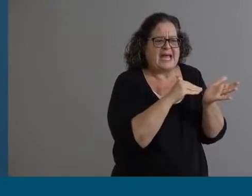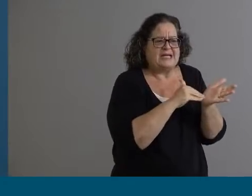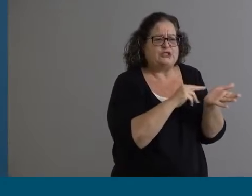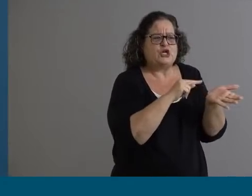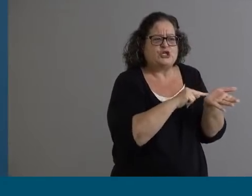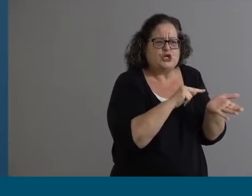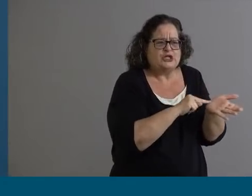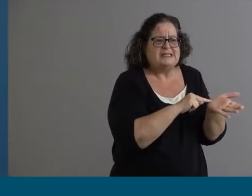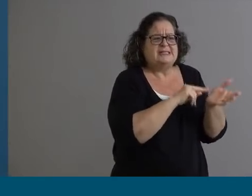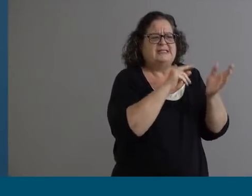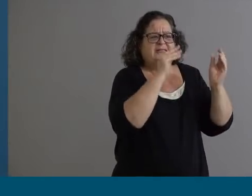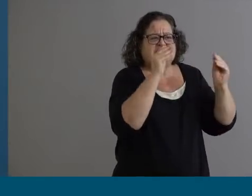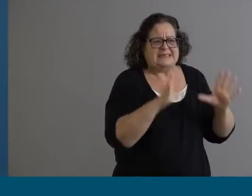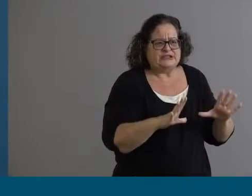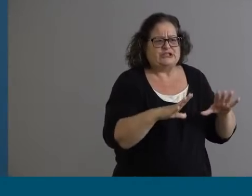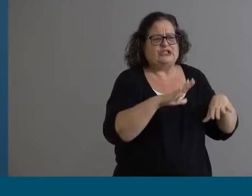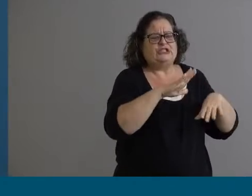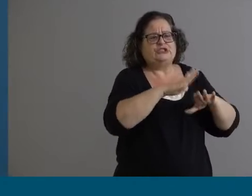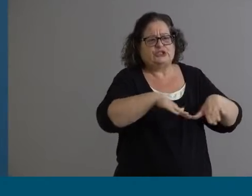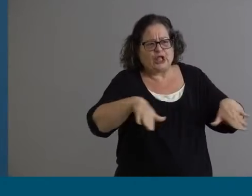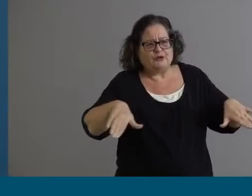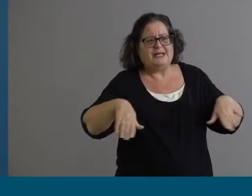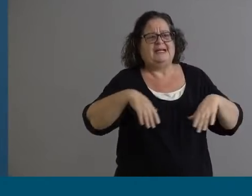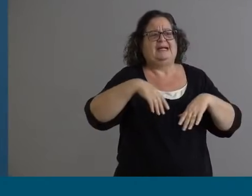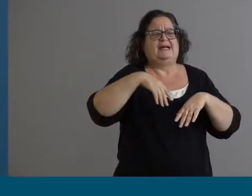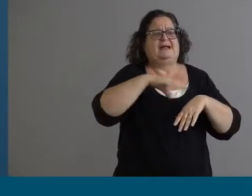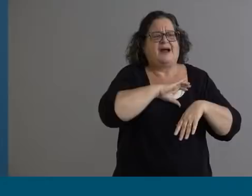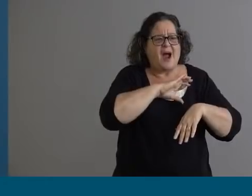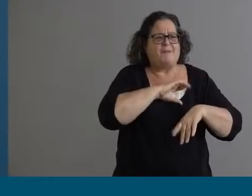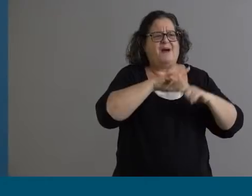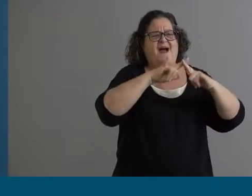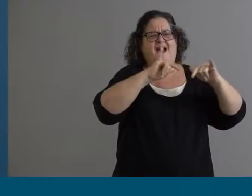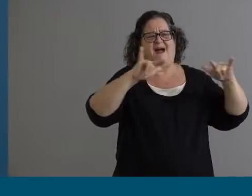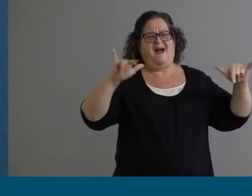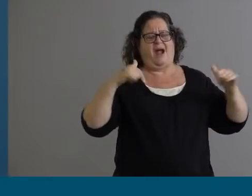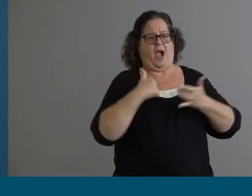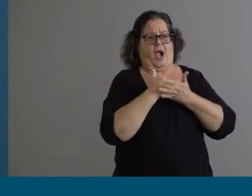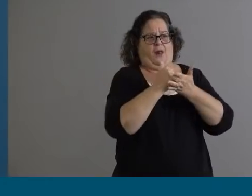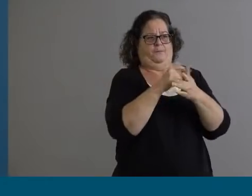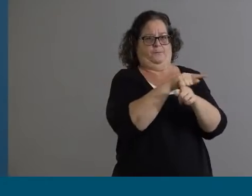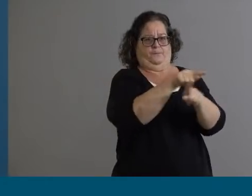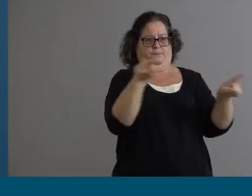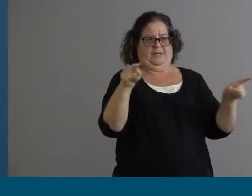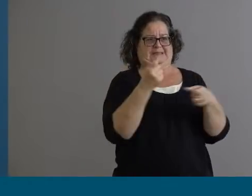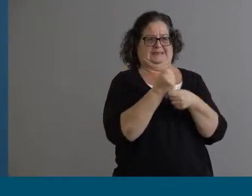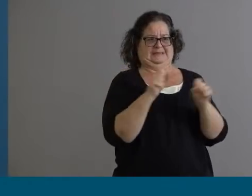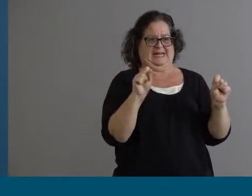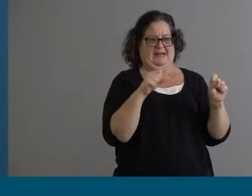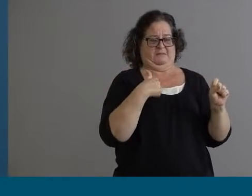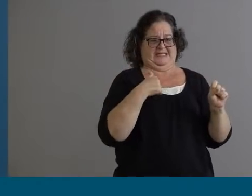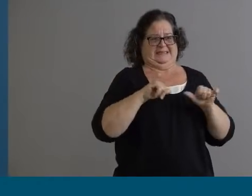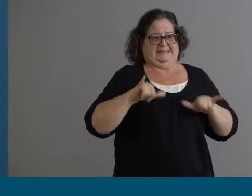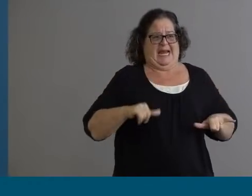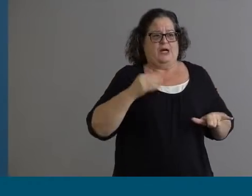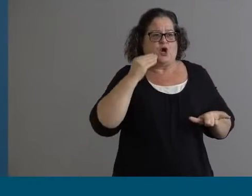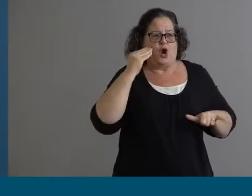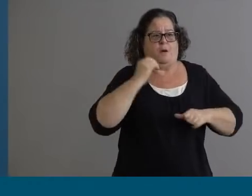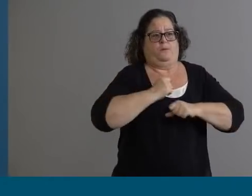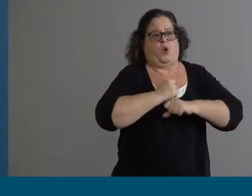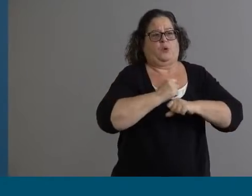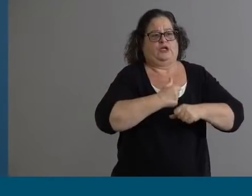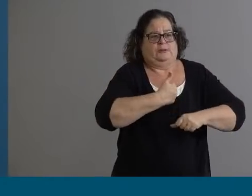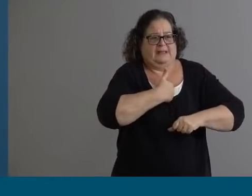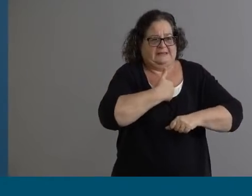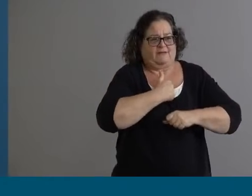to school and that we can protect the maximum amount of people and protect the maximum amount of